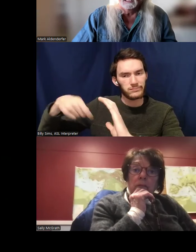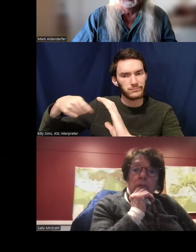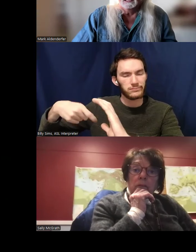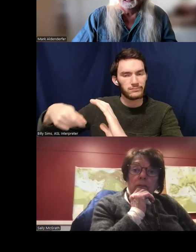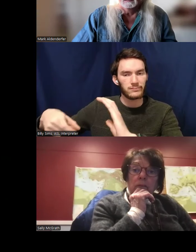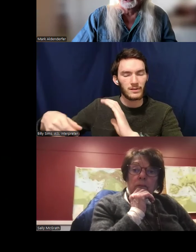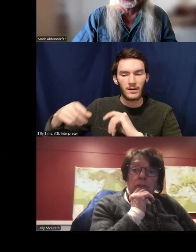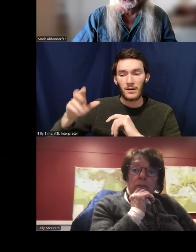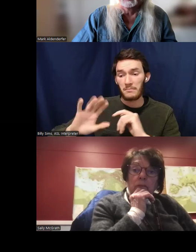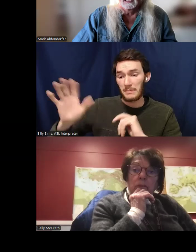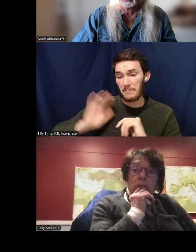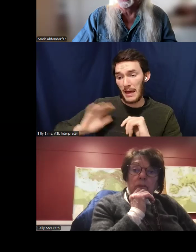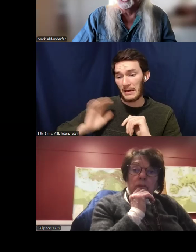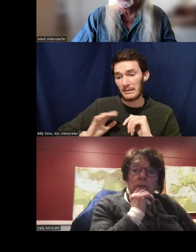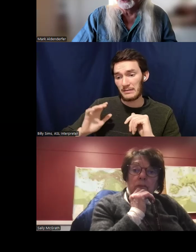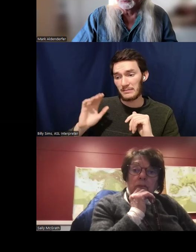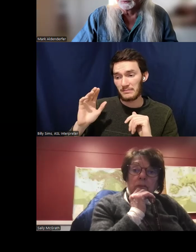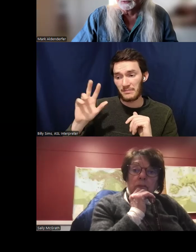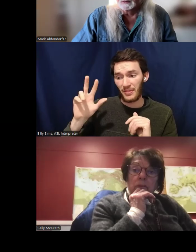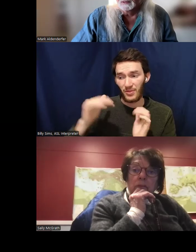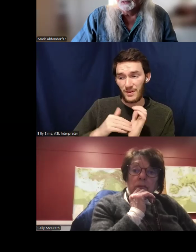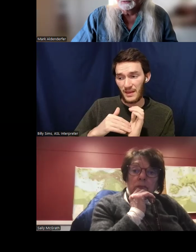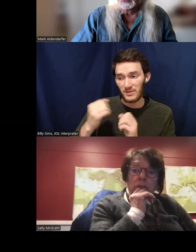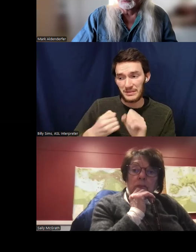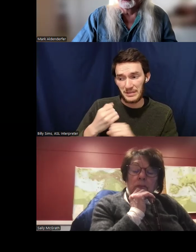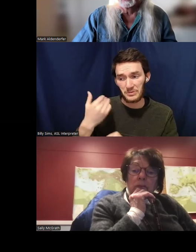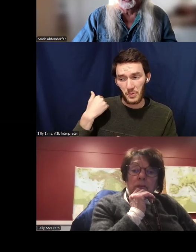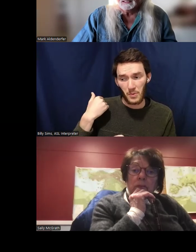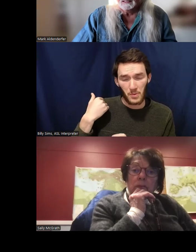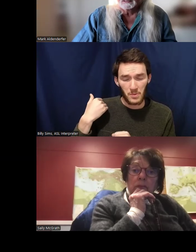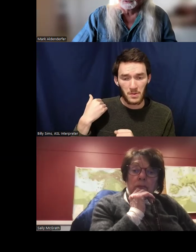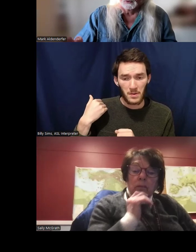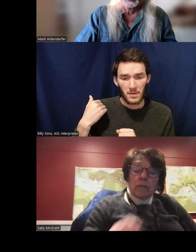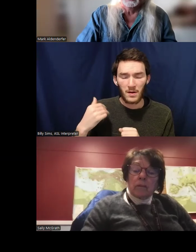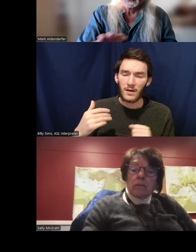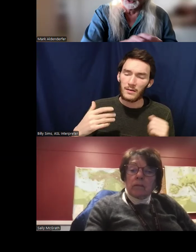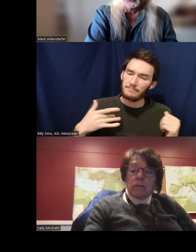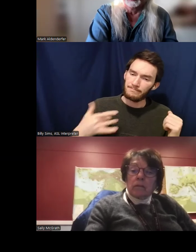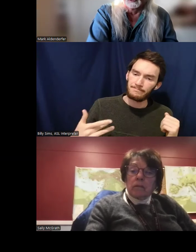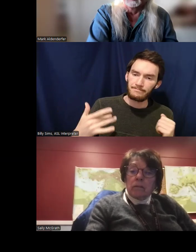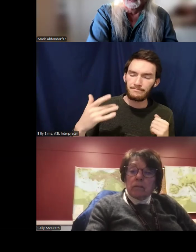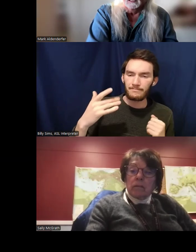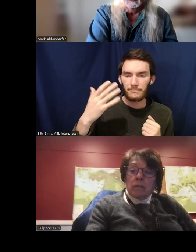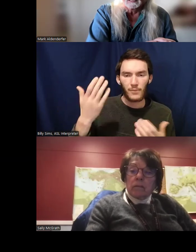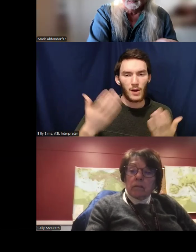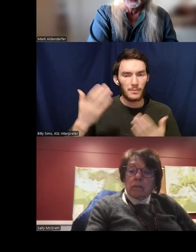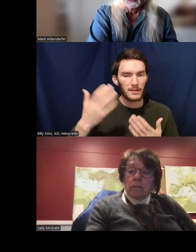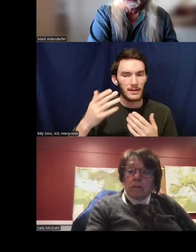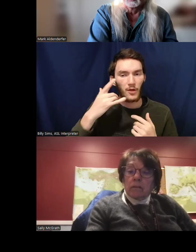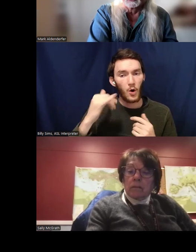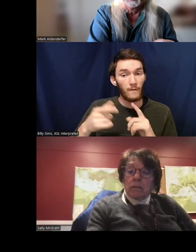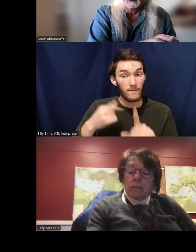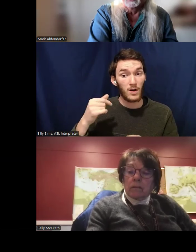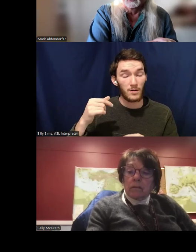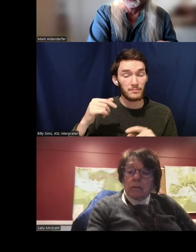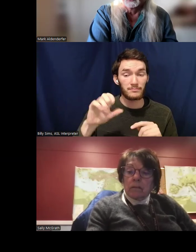back maybe actually back 3,000 years or so. So it's likely that the gold you saw from Samdong